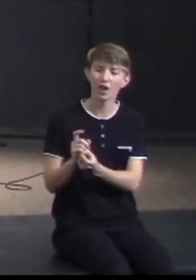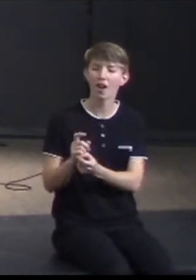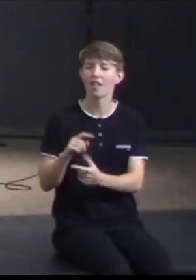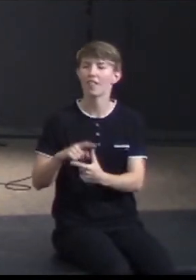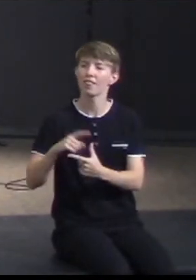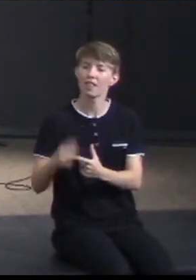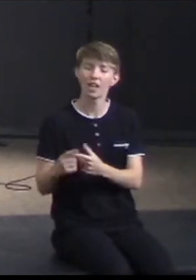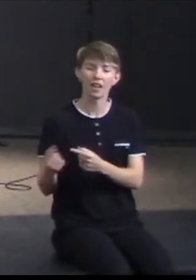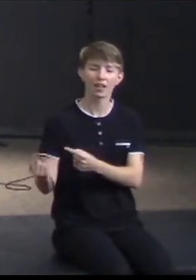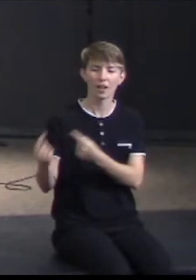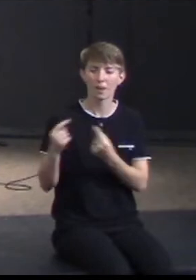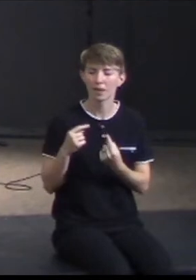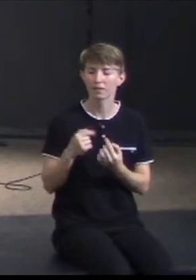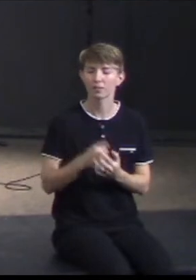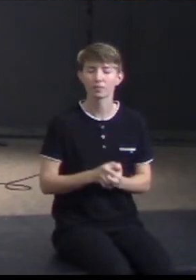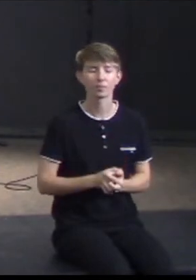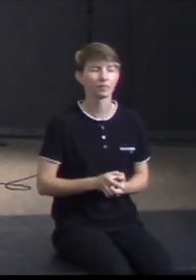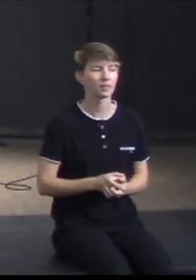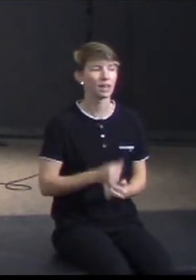me. He didn't say that, did he?